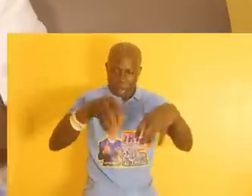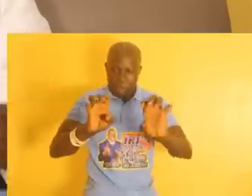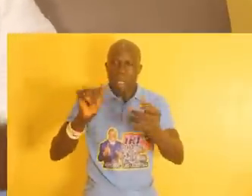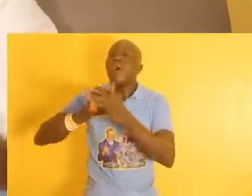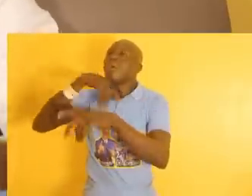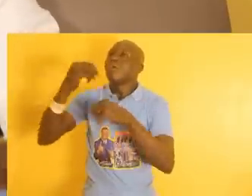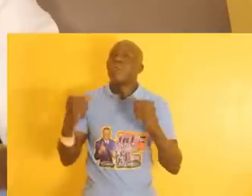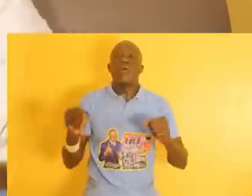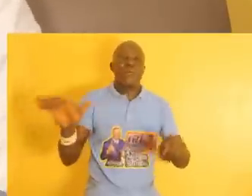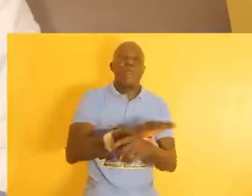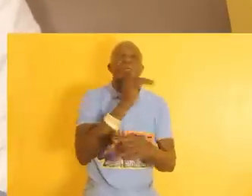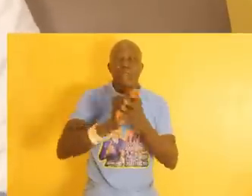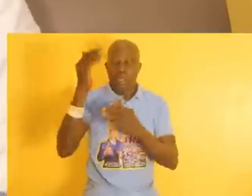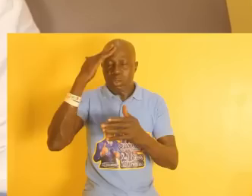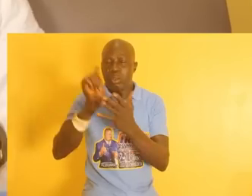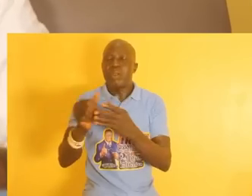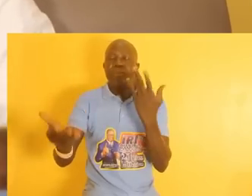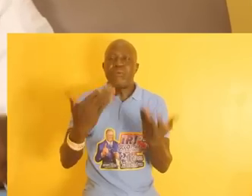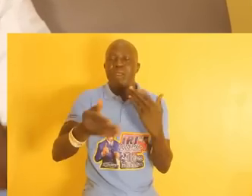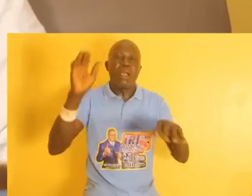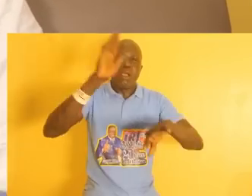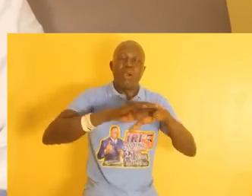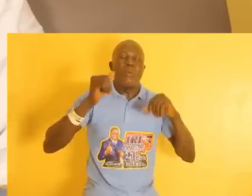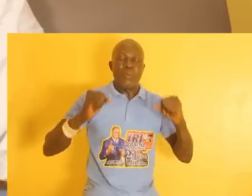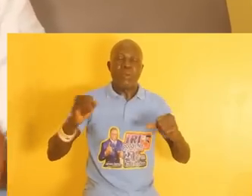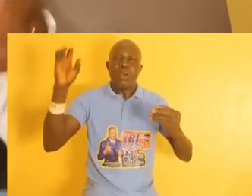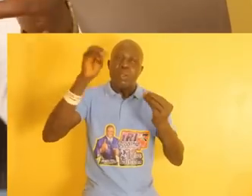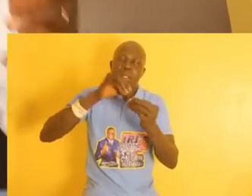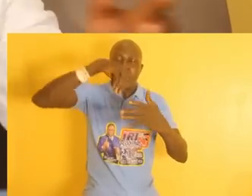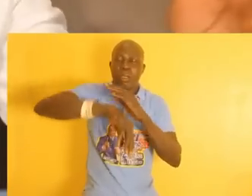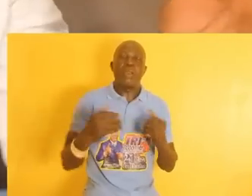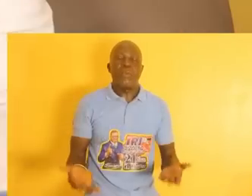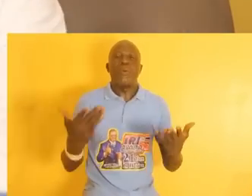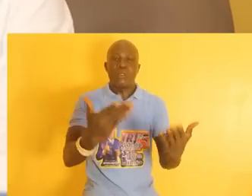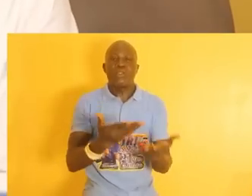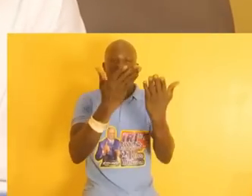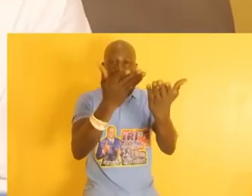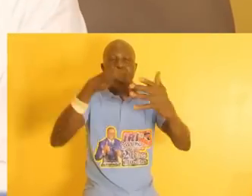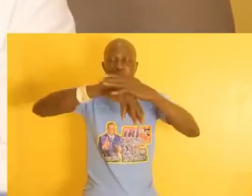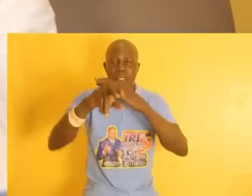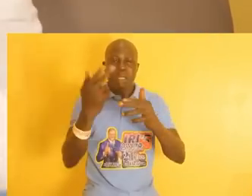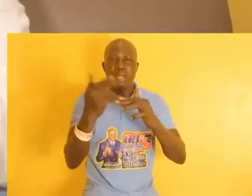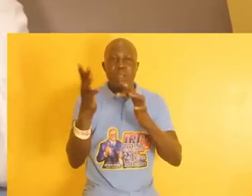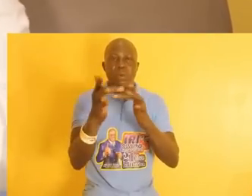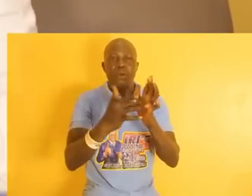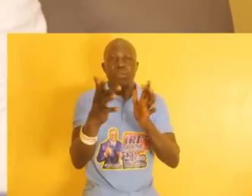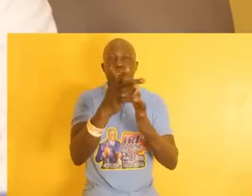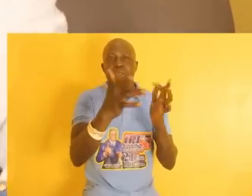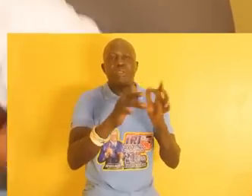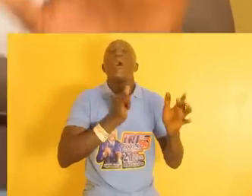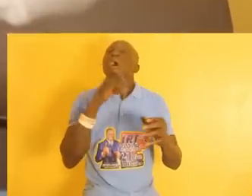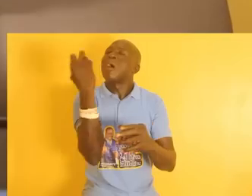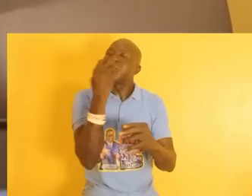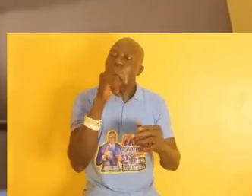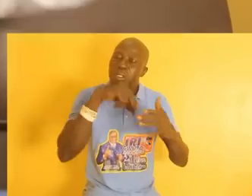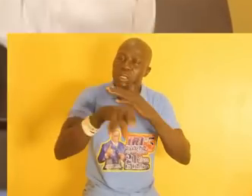Niagara, what's in there? Not Benina, a paradox, Benabara. That was what you, Yenya Bracado, no